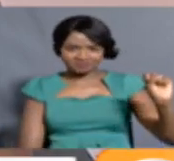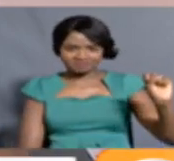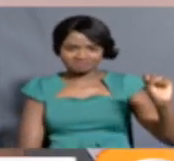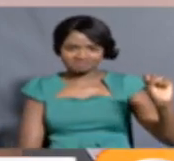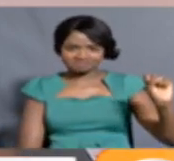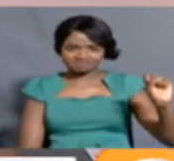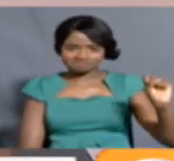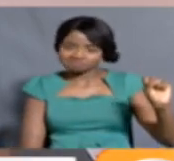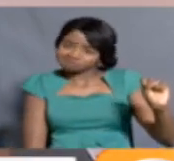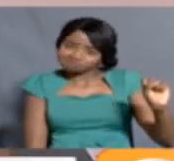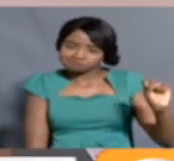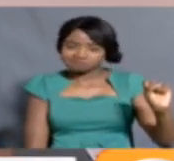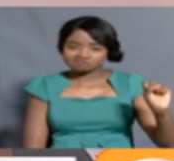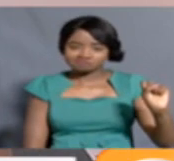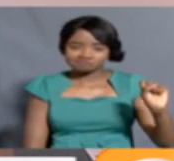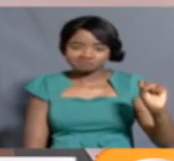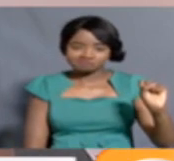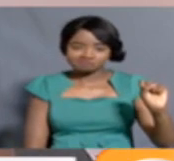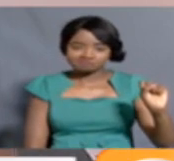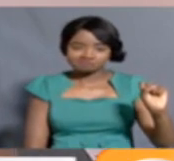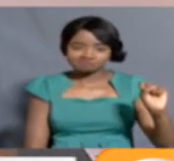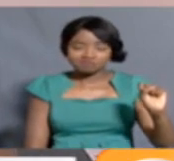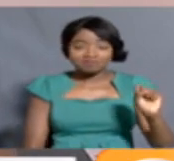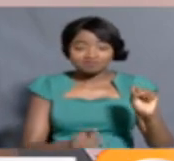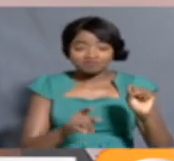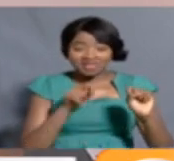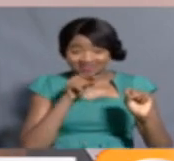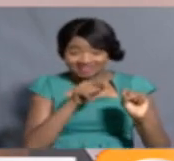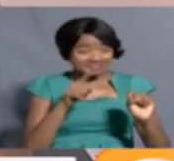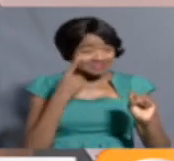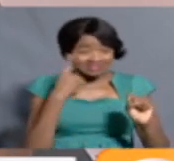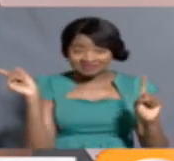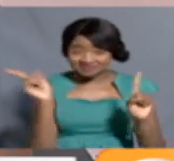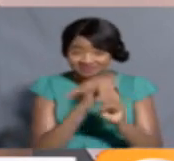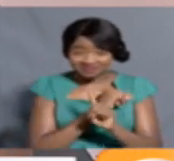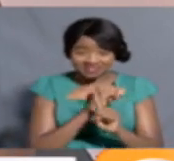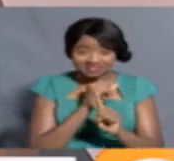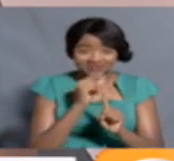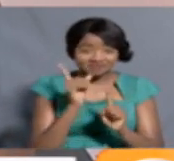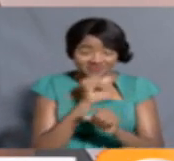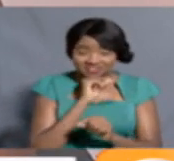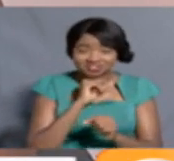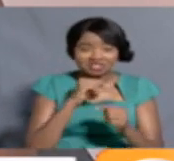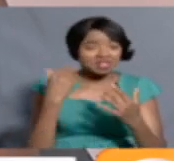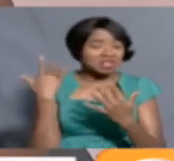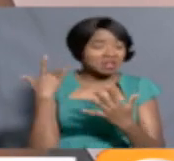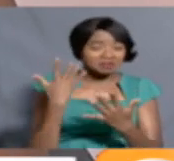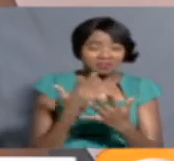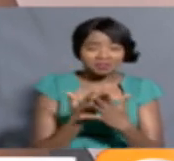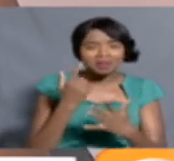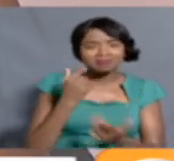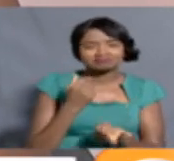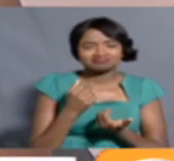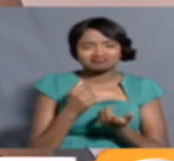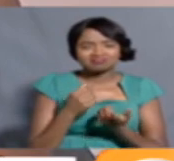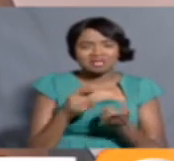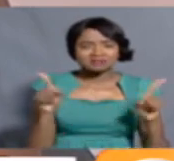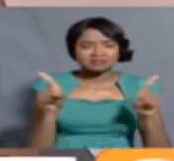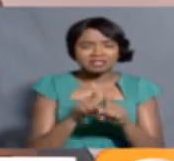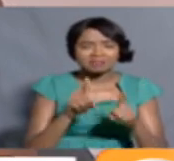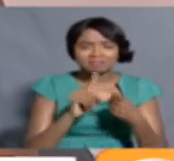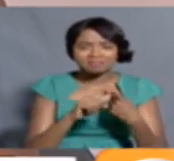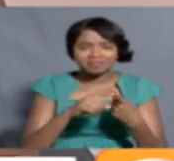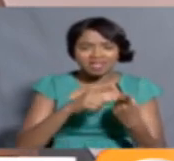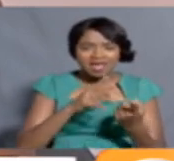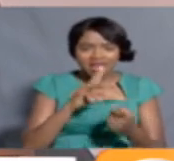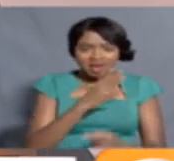Wouldn't it be across the board? And this is a script we have seen all too often. Remember when the same thing happened with the then NASA